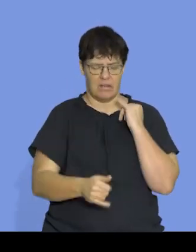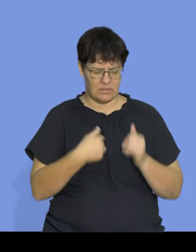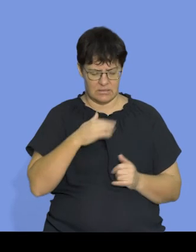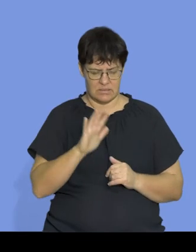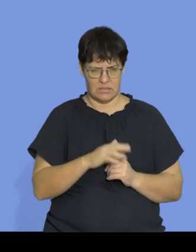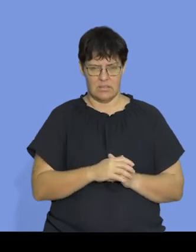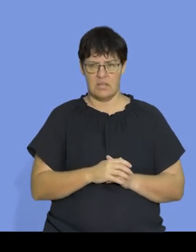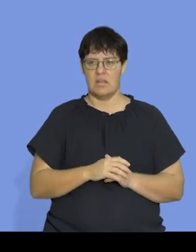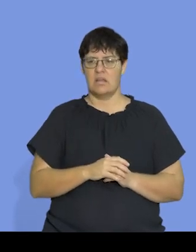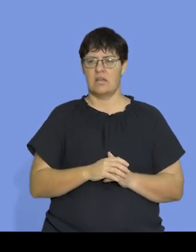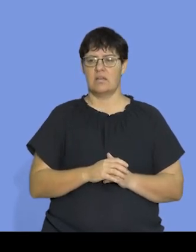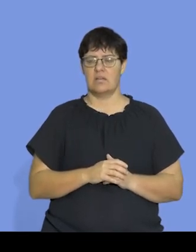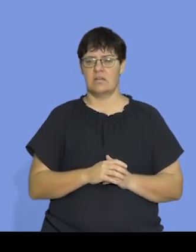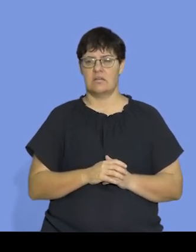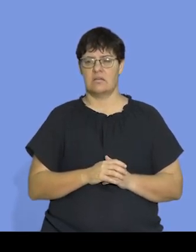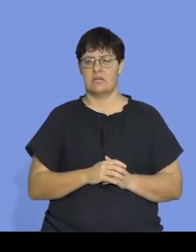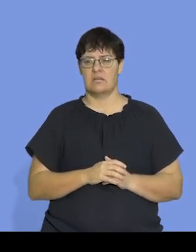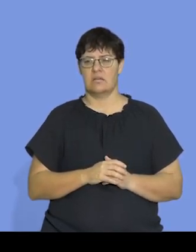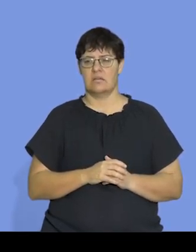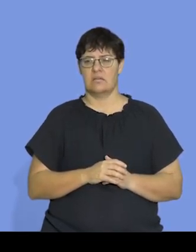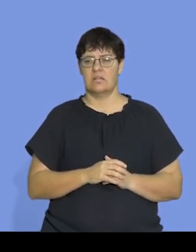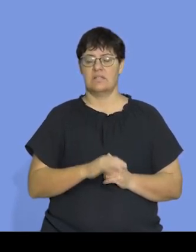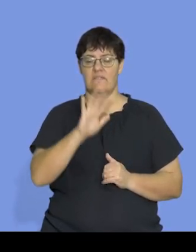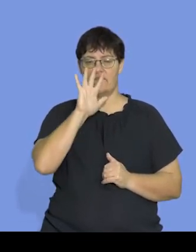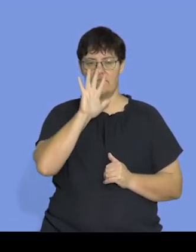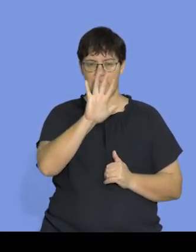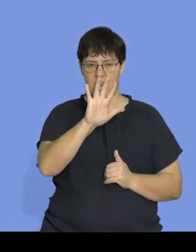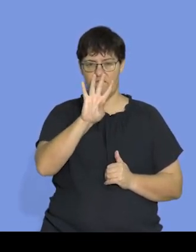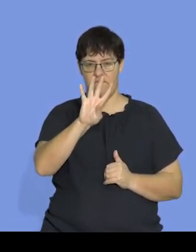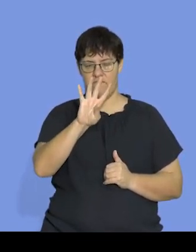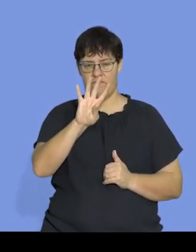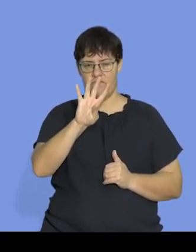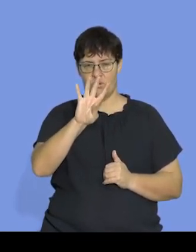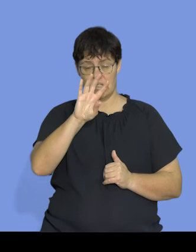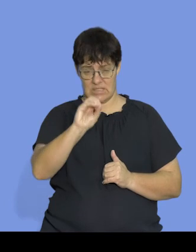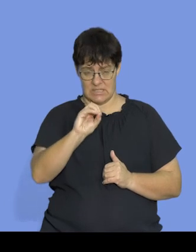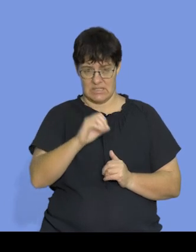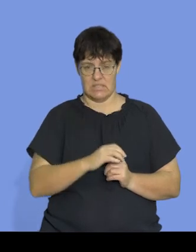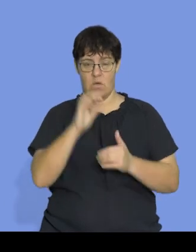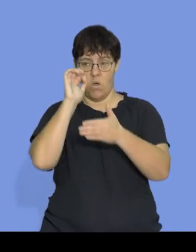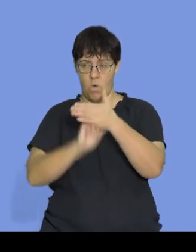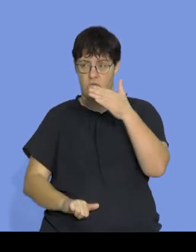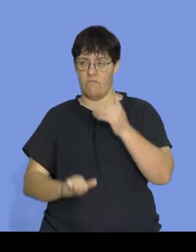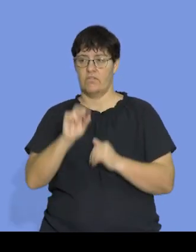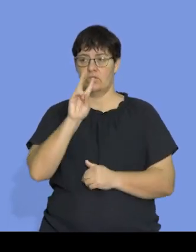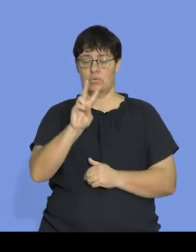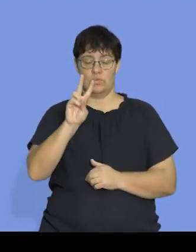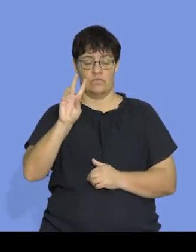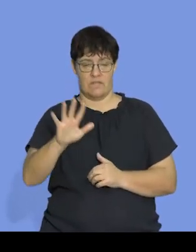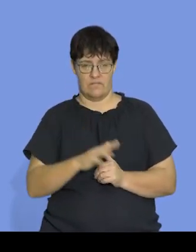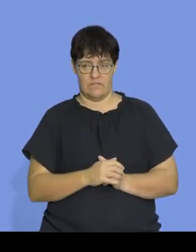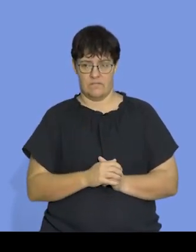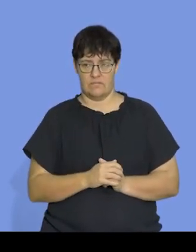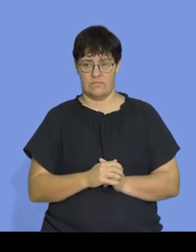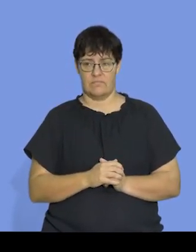If we can just correct that value, it's actually 540, right? Okay, it's